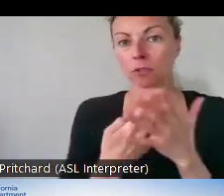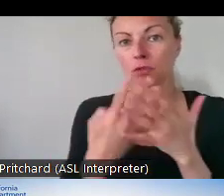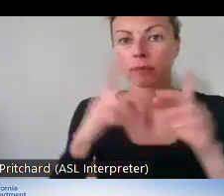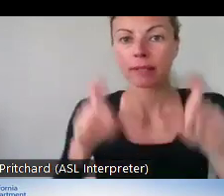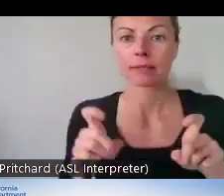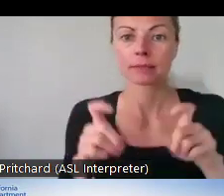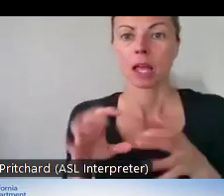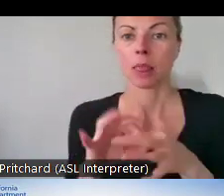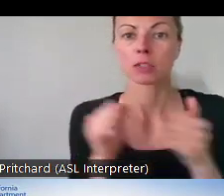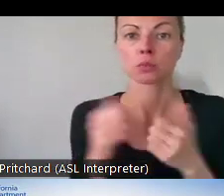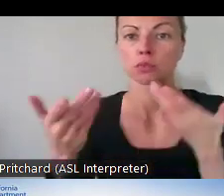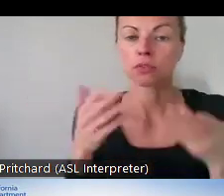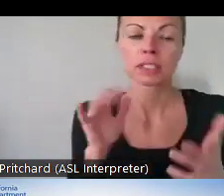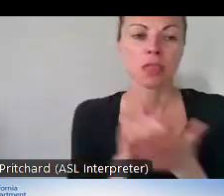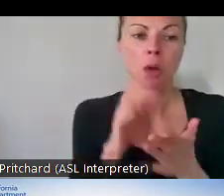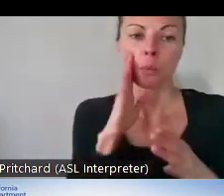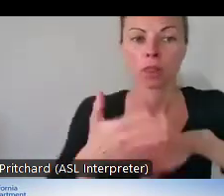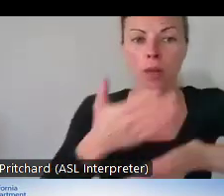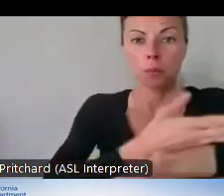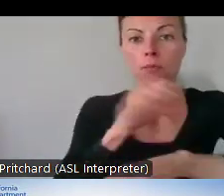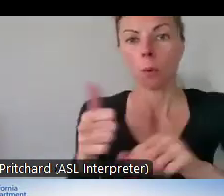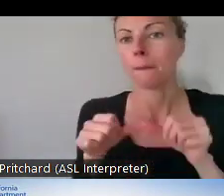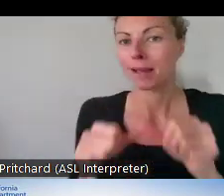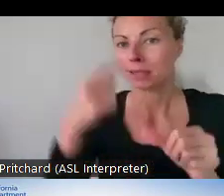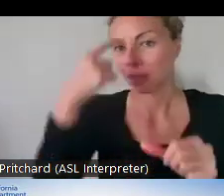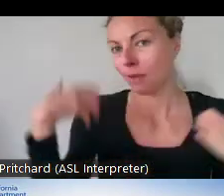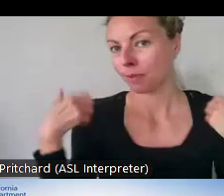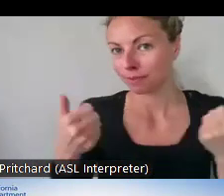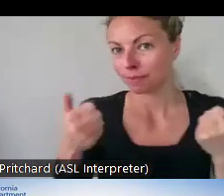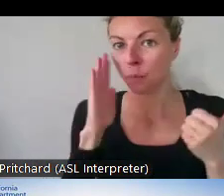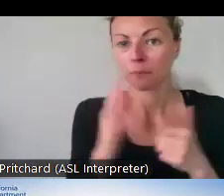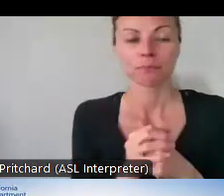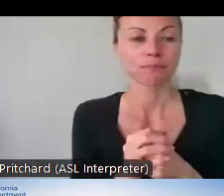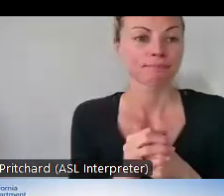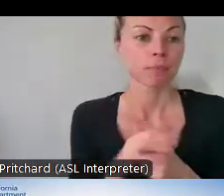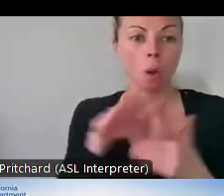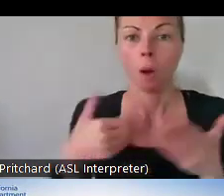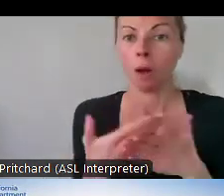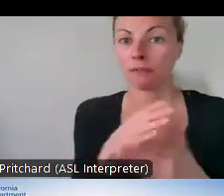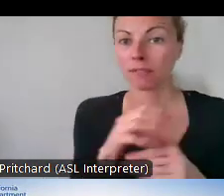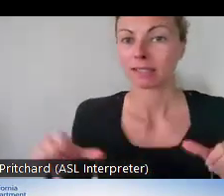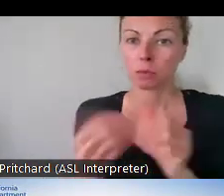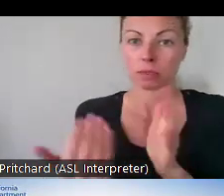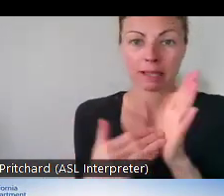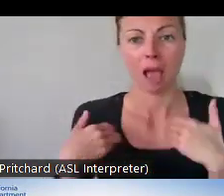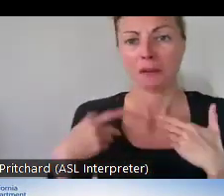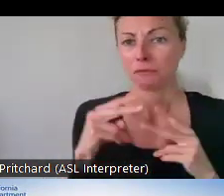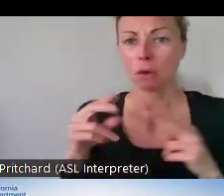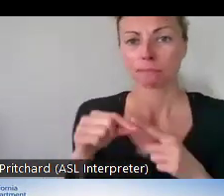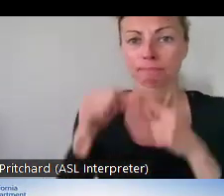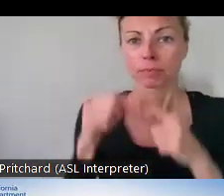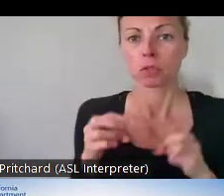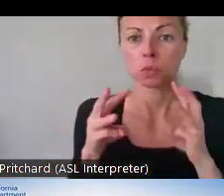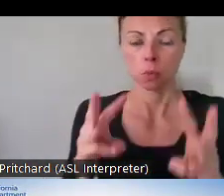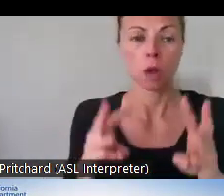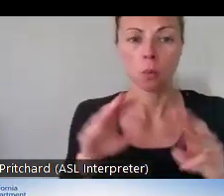to services that will improve or maintain mental health. All of these areas, again, have very unique ways that you'll find that